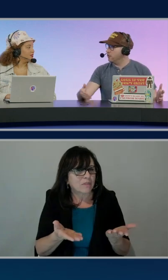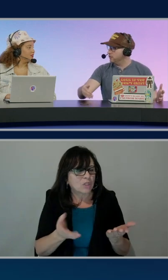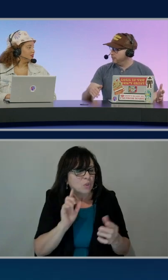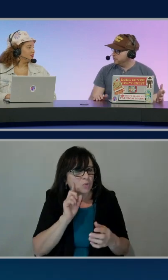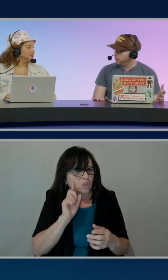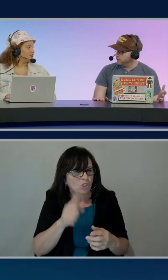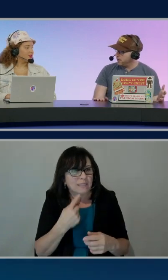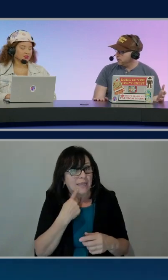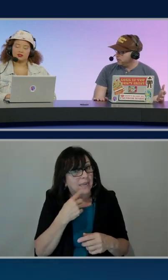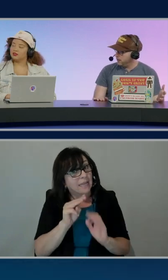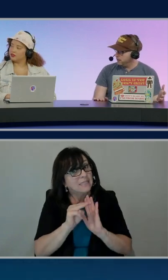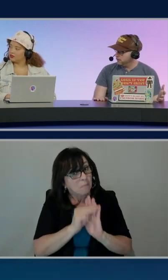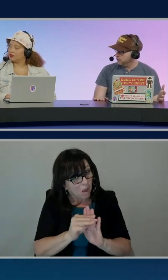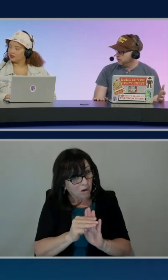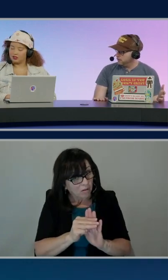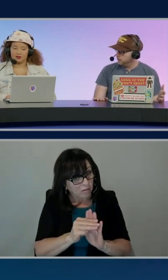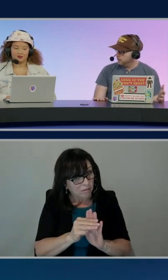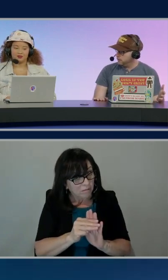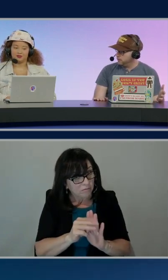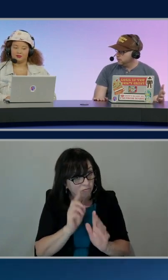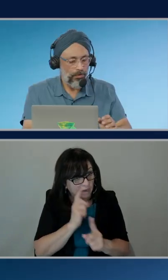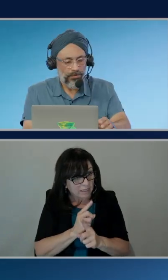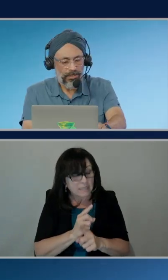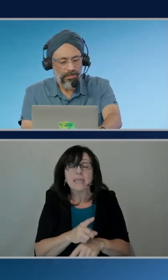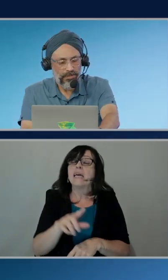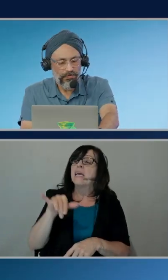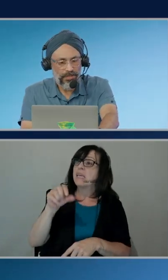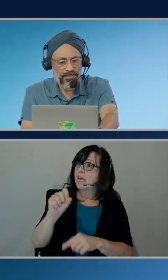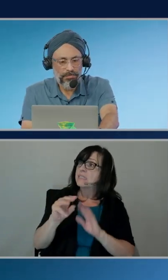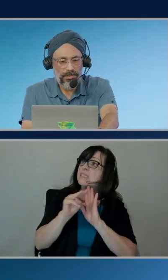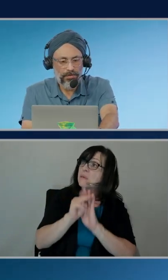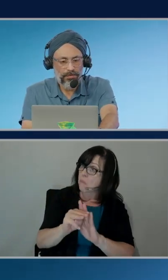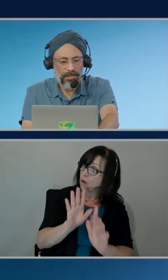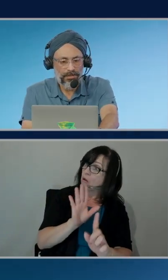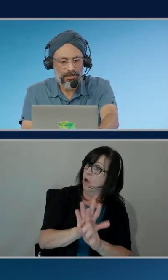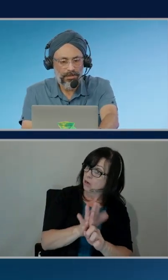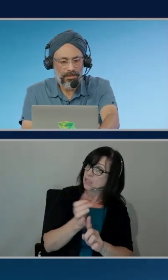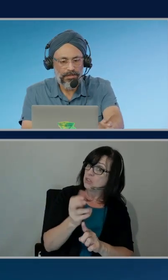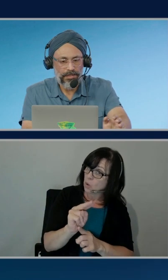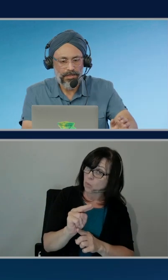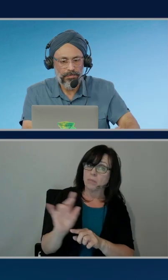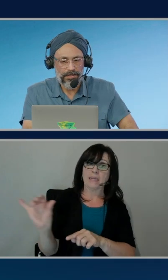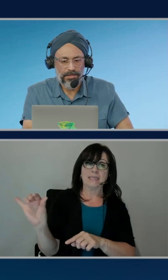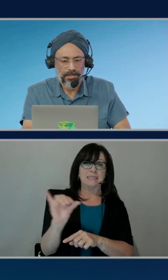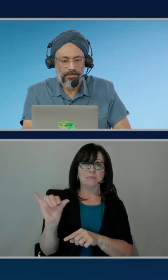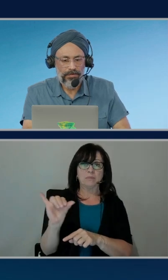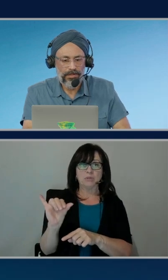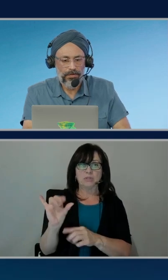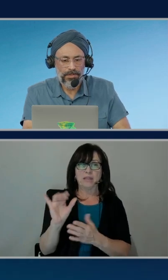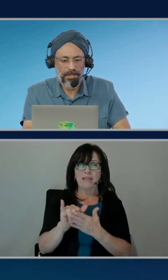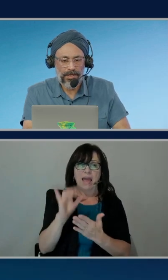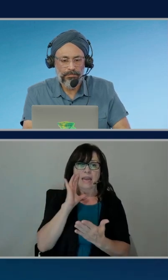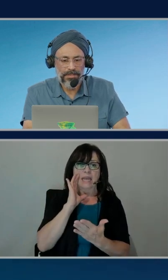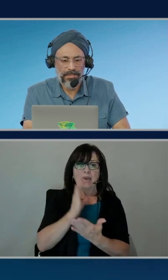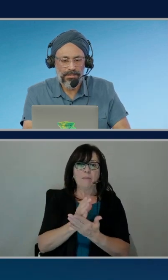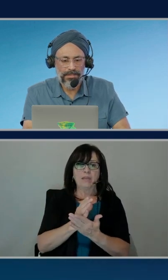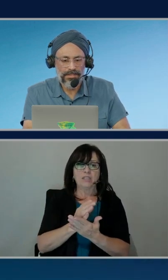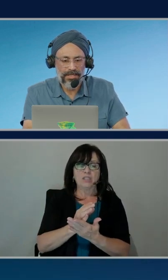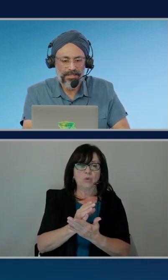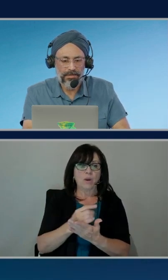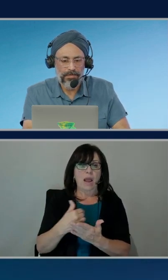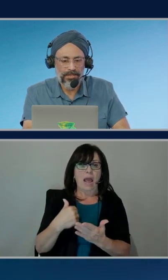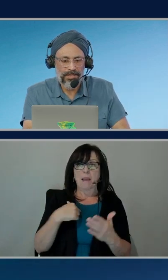is a model in its own right. Yeah. It is a model in its own right. It is very similar to that image where you see I'm